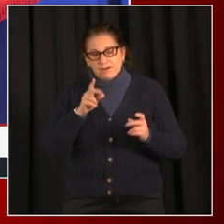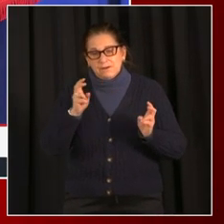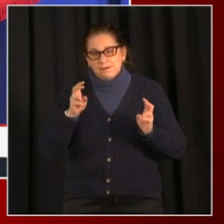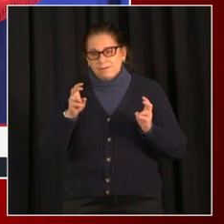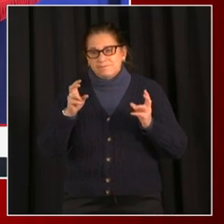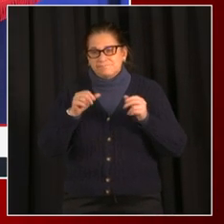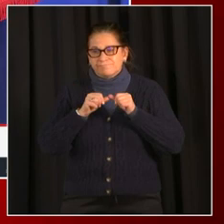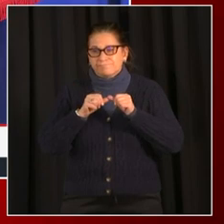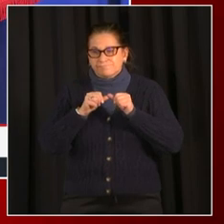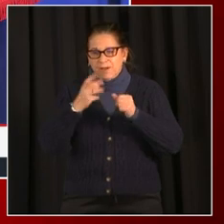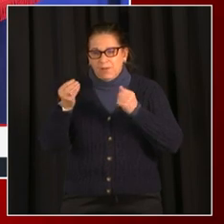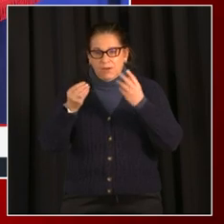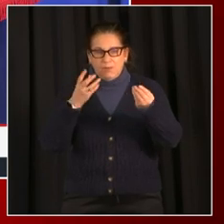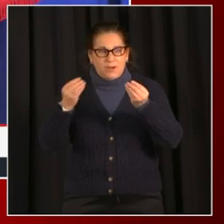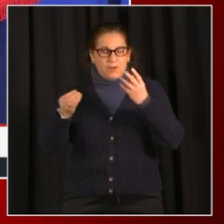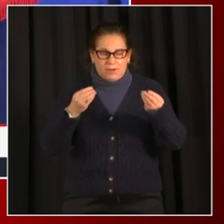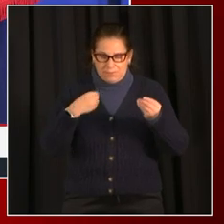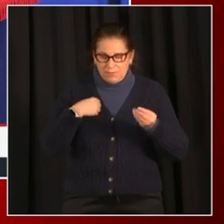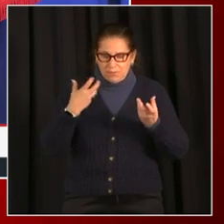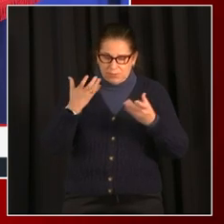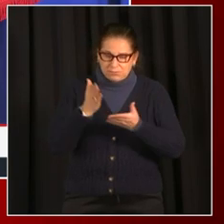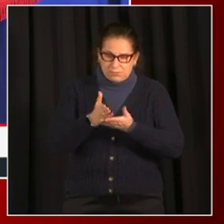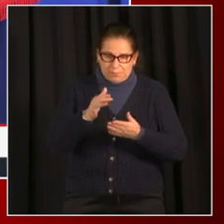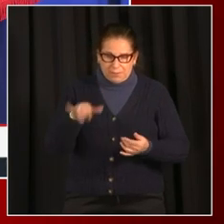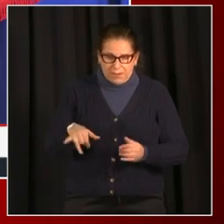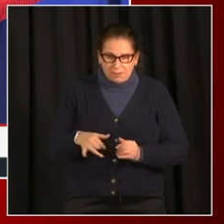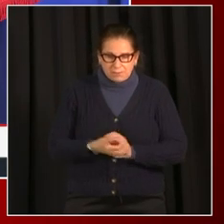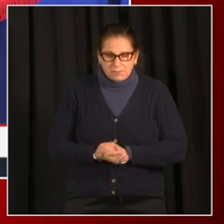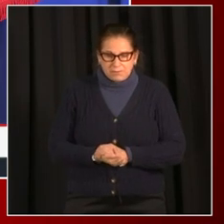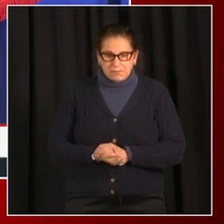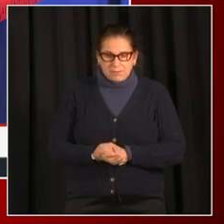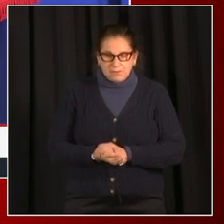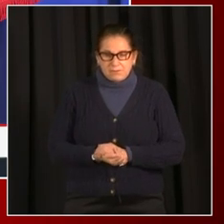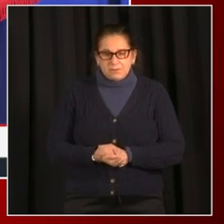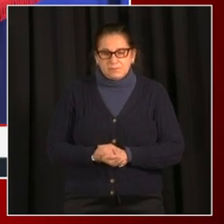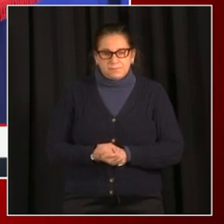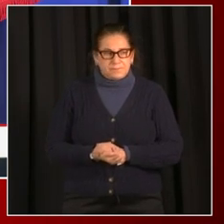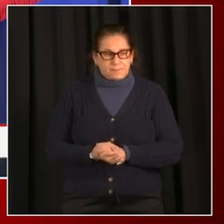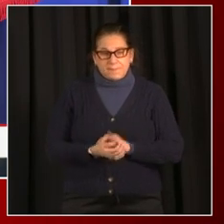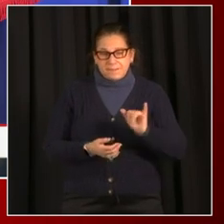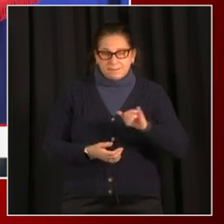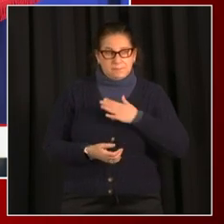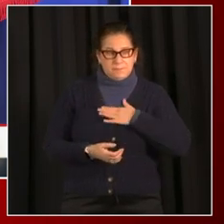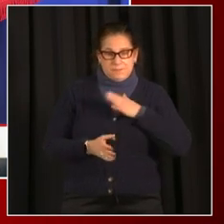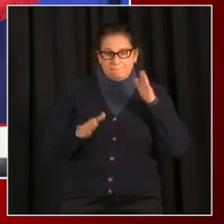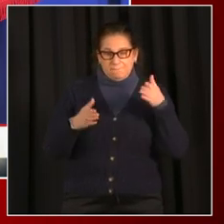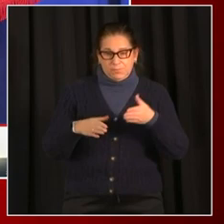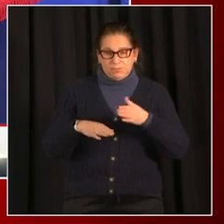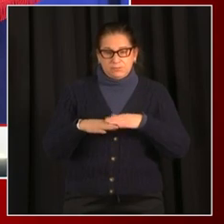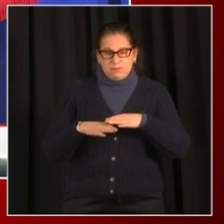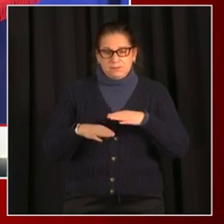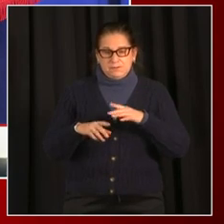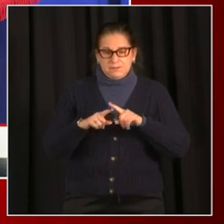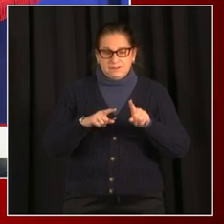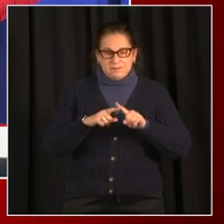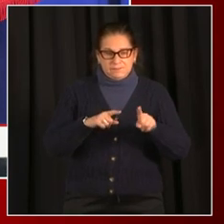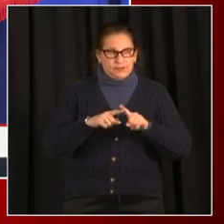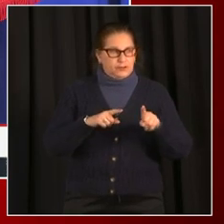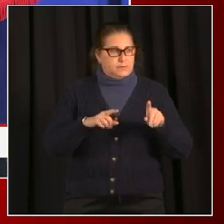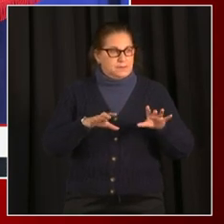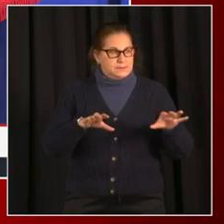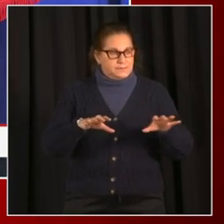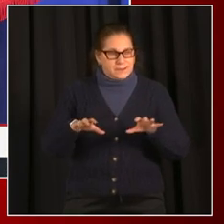buildings. So what we are very focused on now, like jurisdictions all around us and all around the